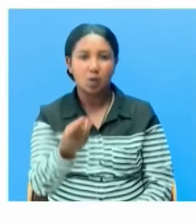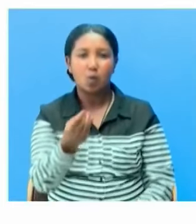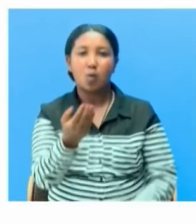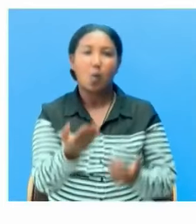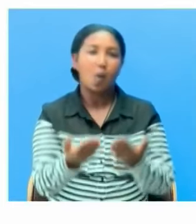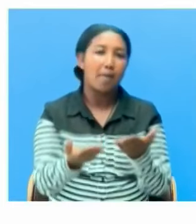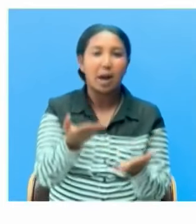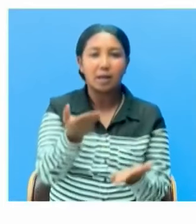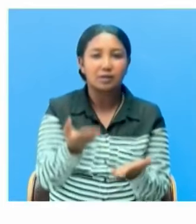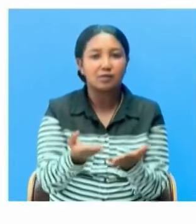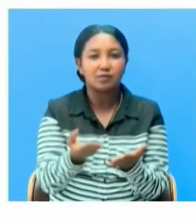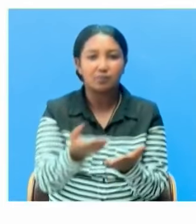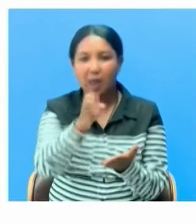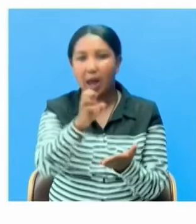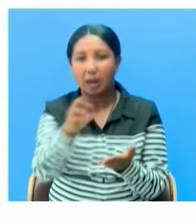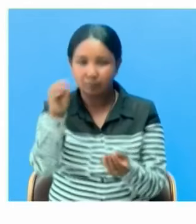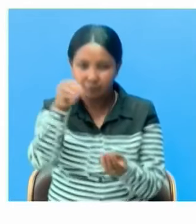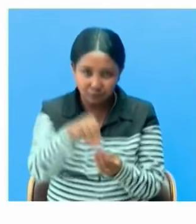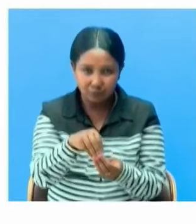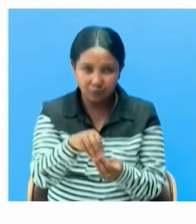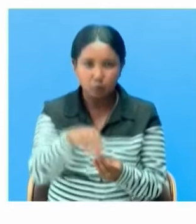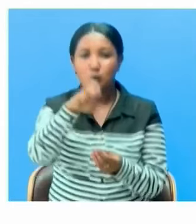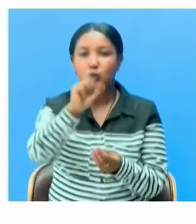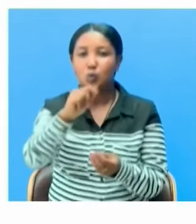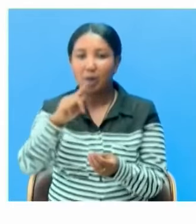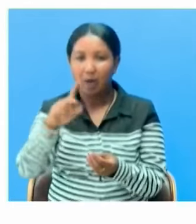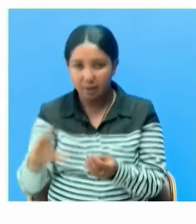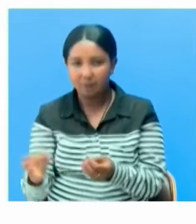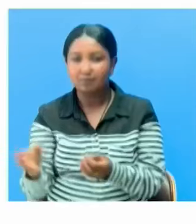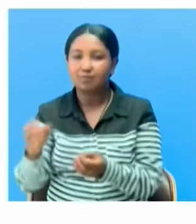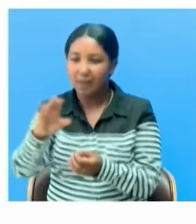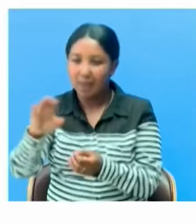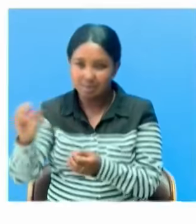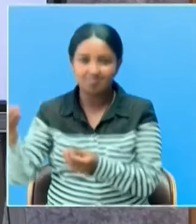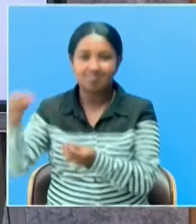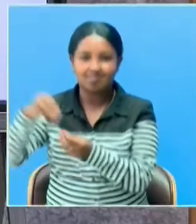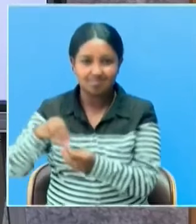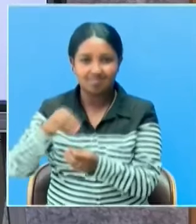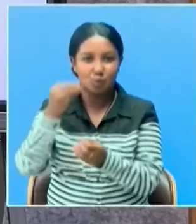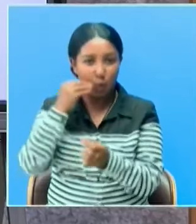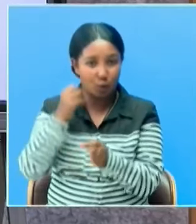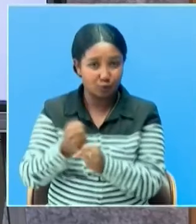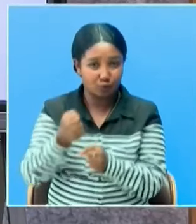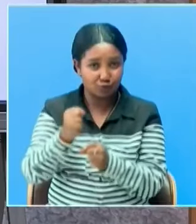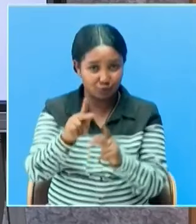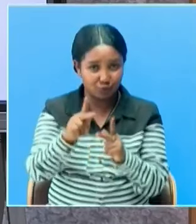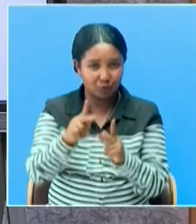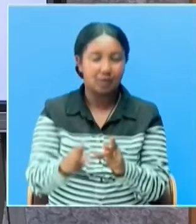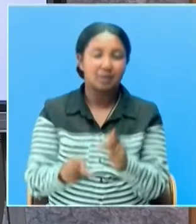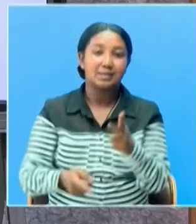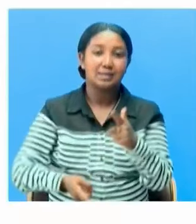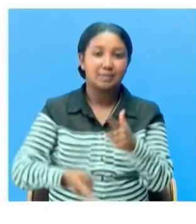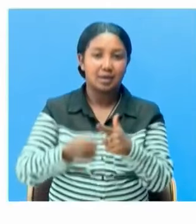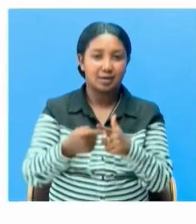is comparative and then it is superlative should be written here. The second,